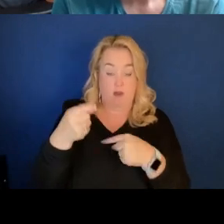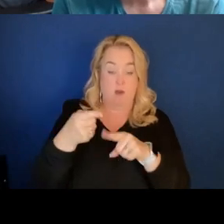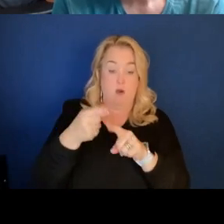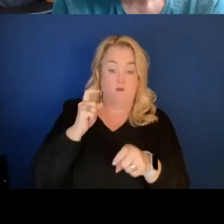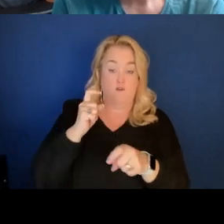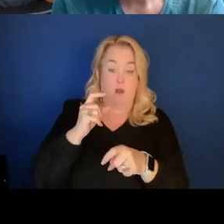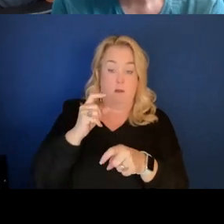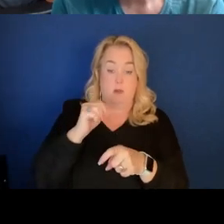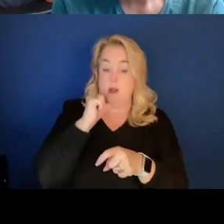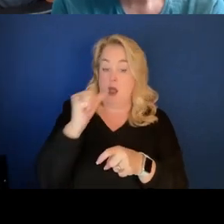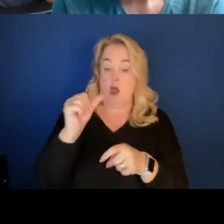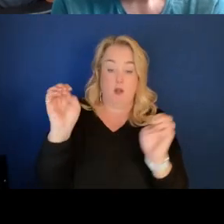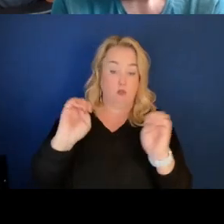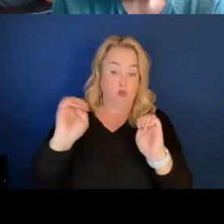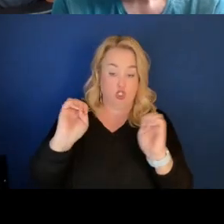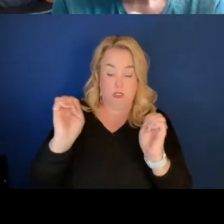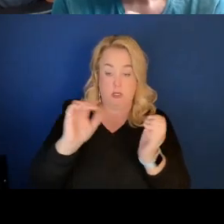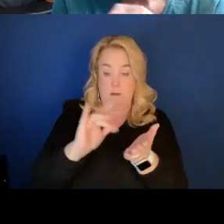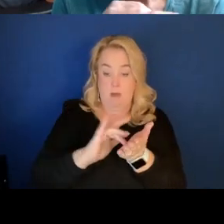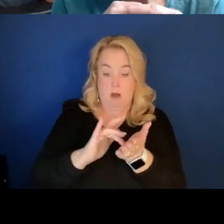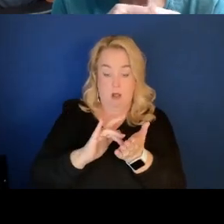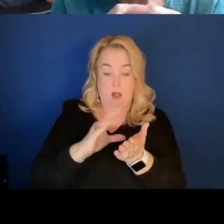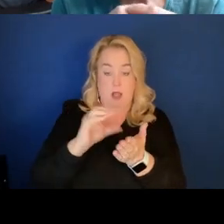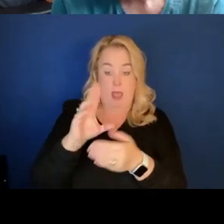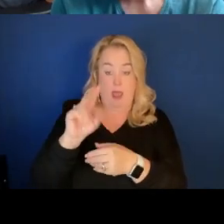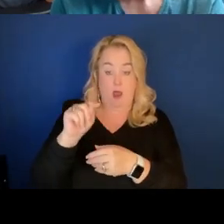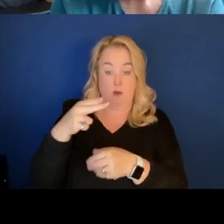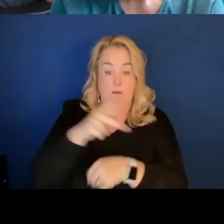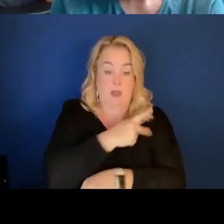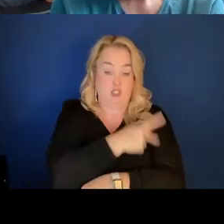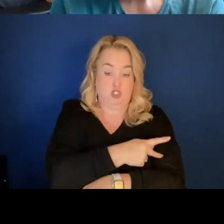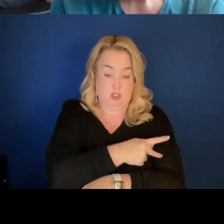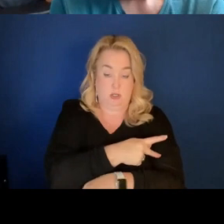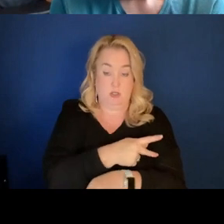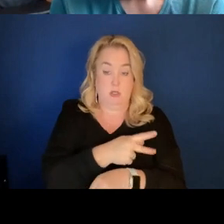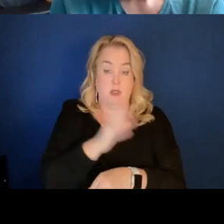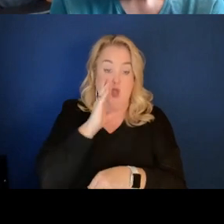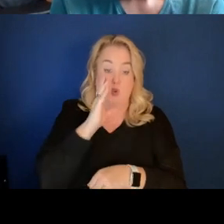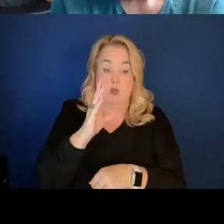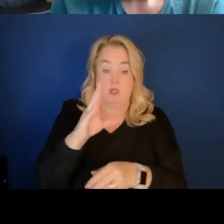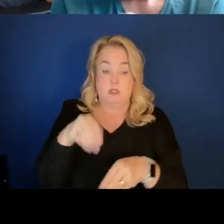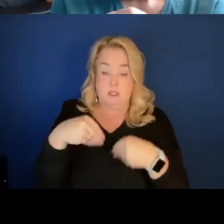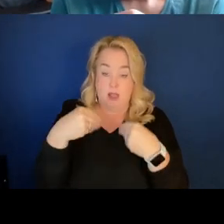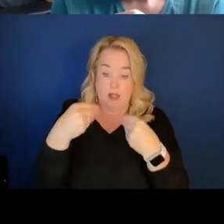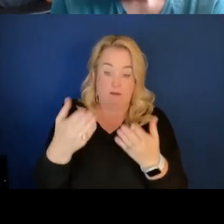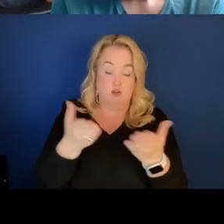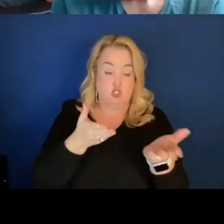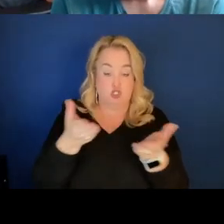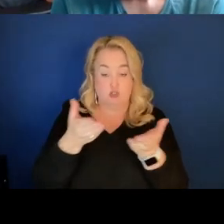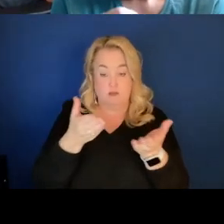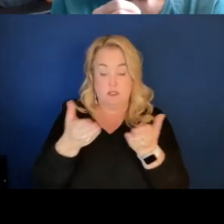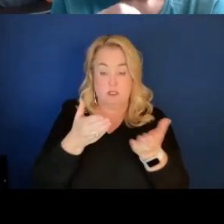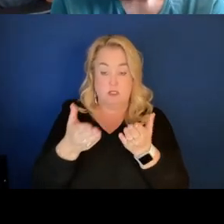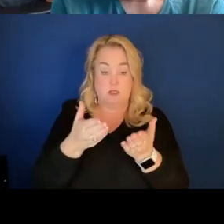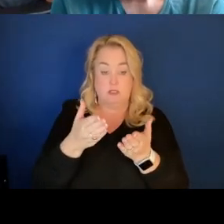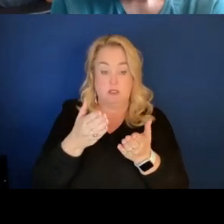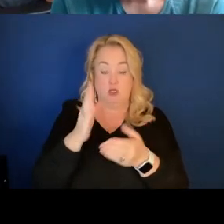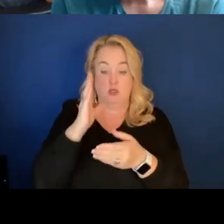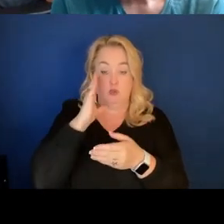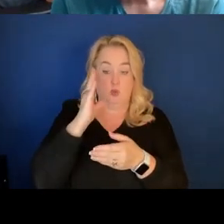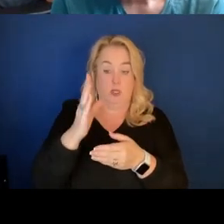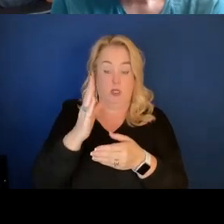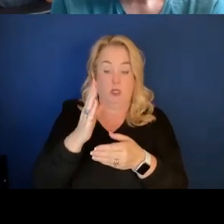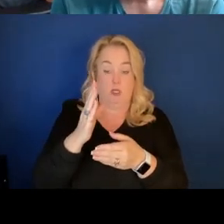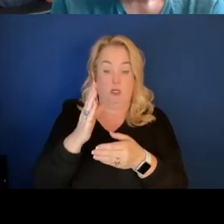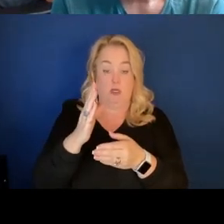appointments and outpatient procedures. They will deliver services door through door such that they are addressing care